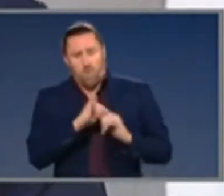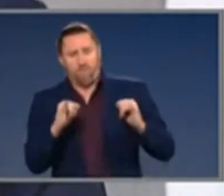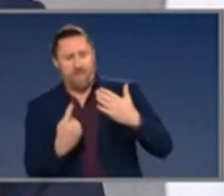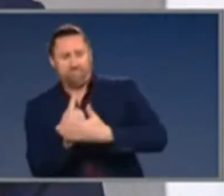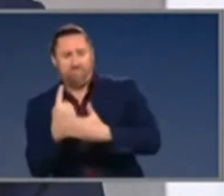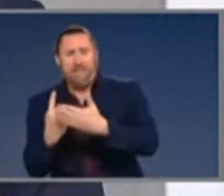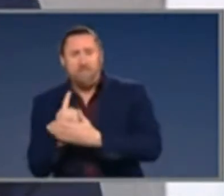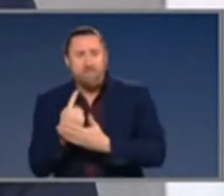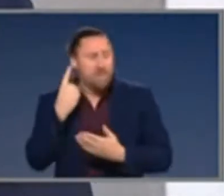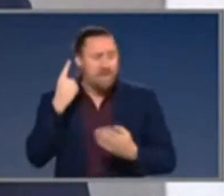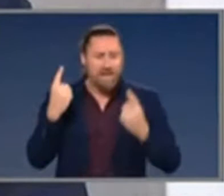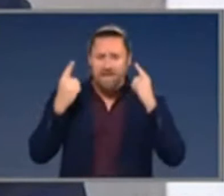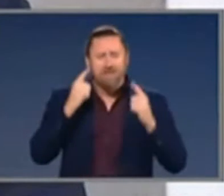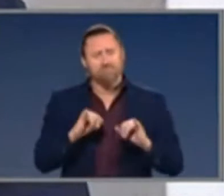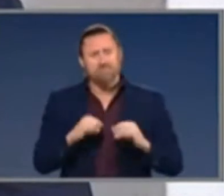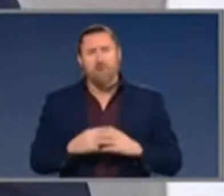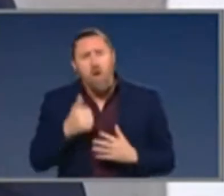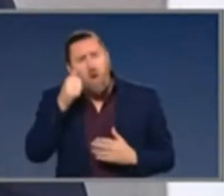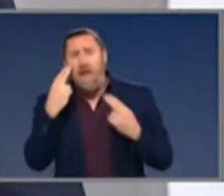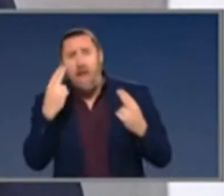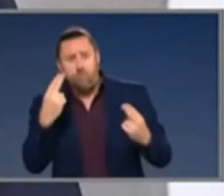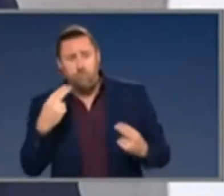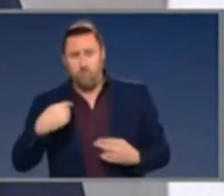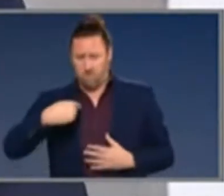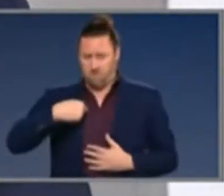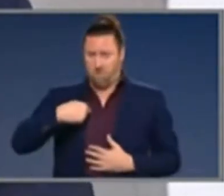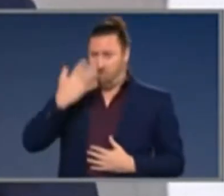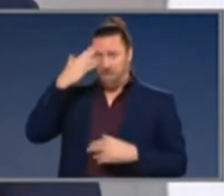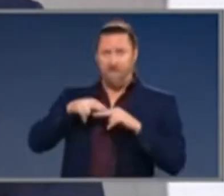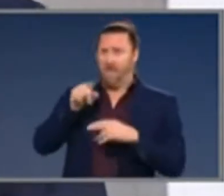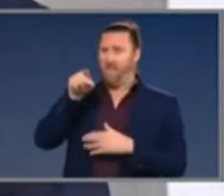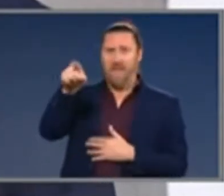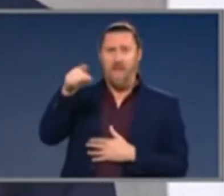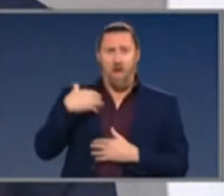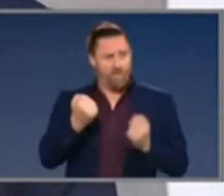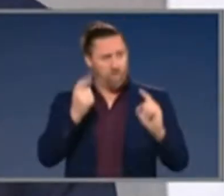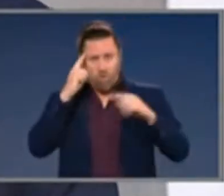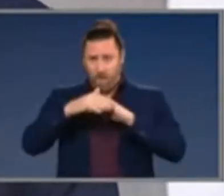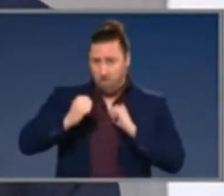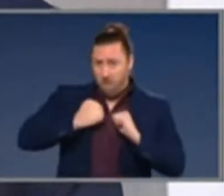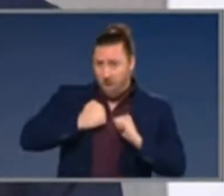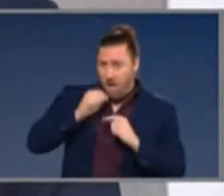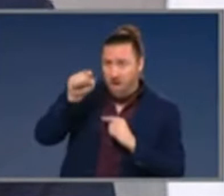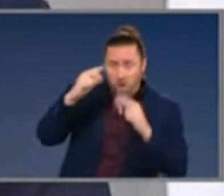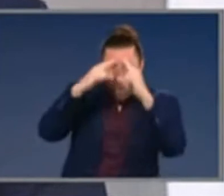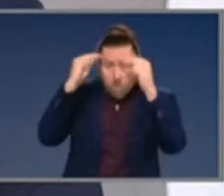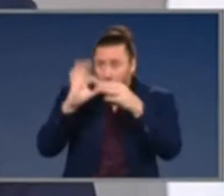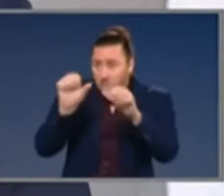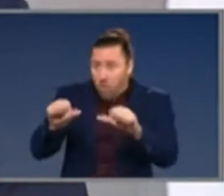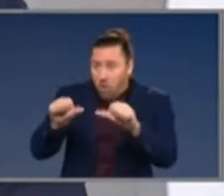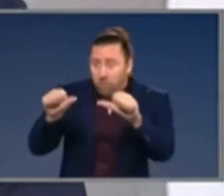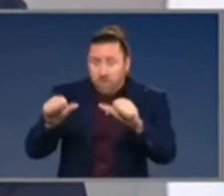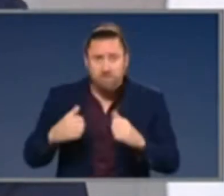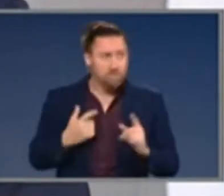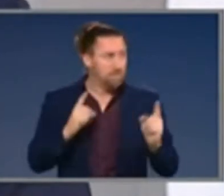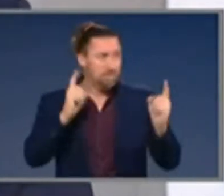acutely, that they would have concerns about the facility where their family is. The good news is broadly across the aged